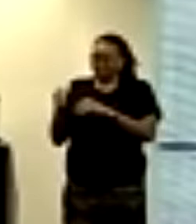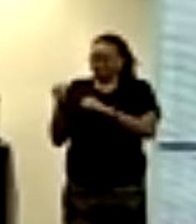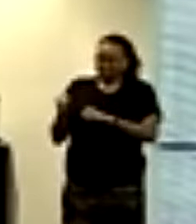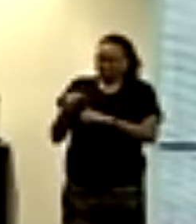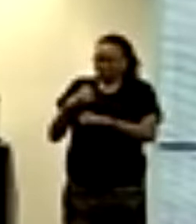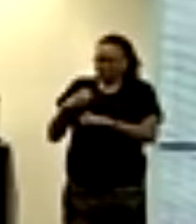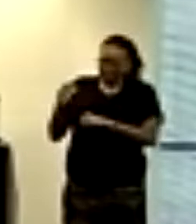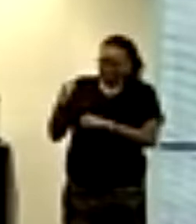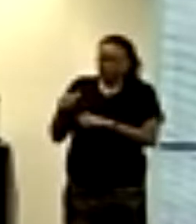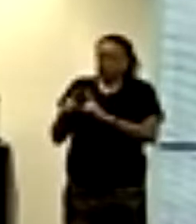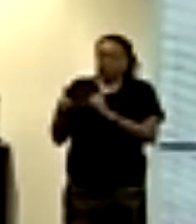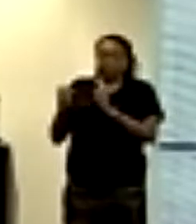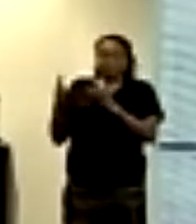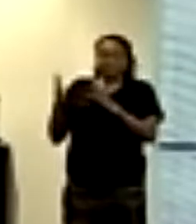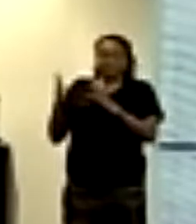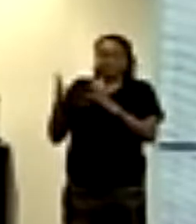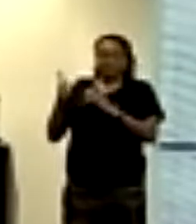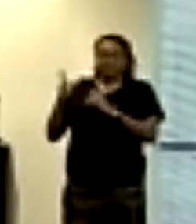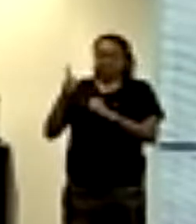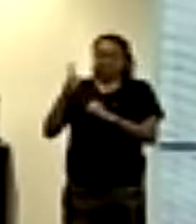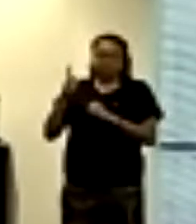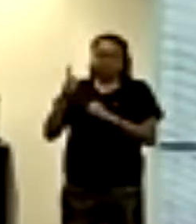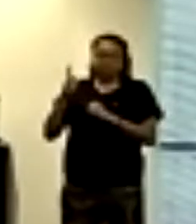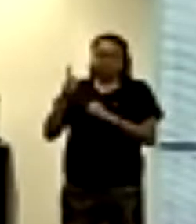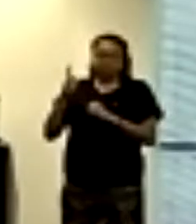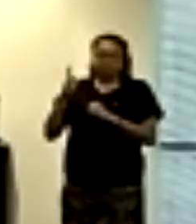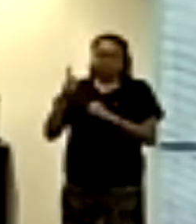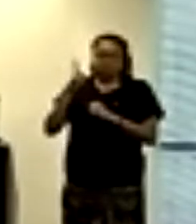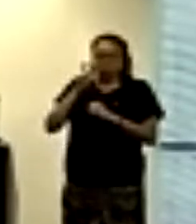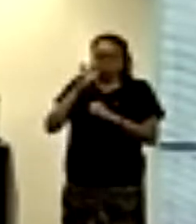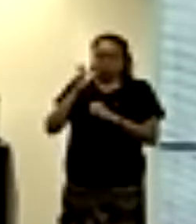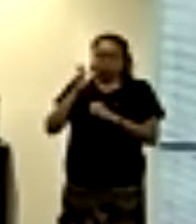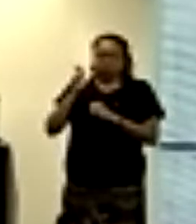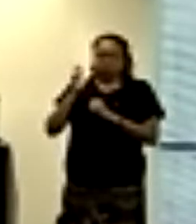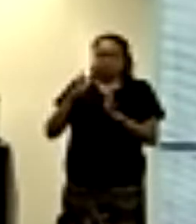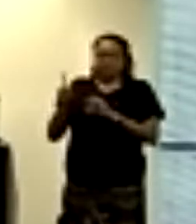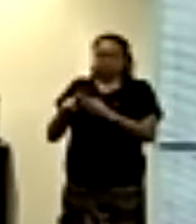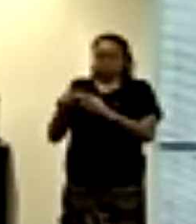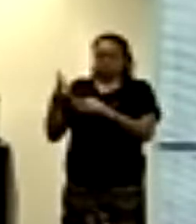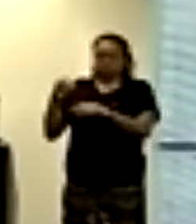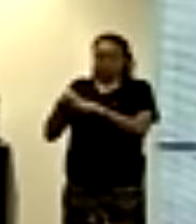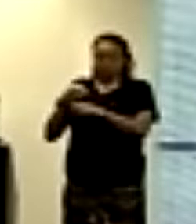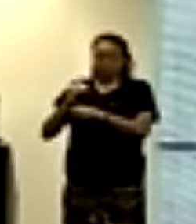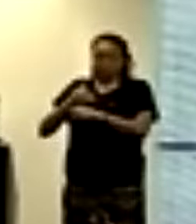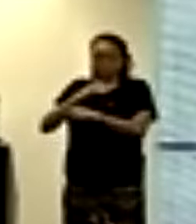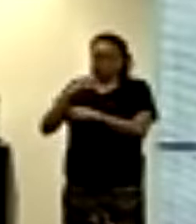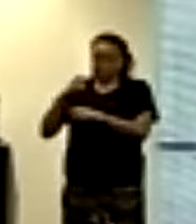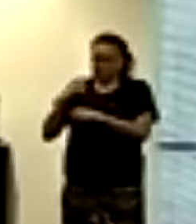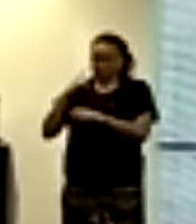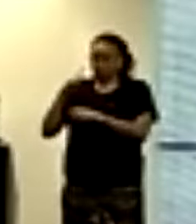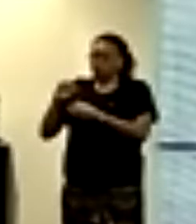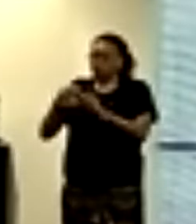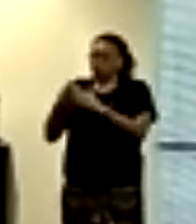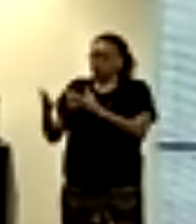committee, meaning that we're only going to be meeting when we have an upcoming event or something that we're planning as far as community